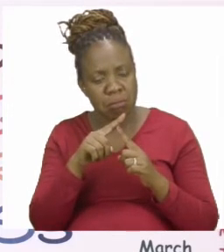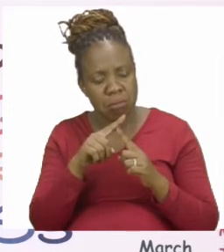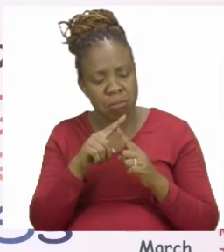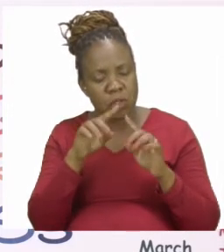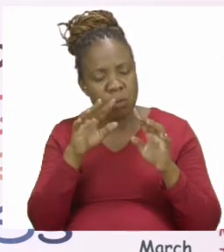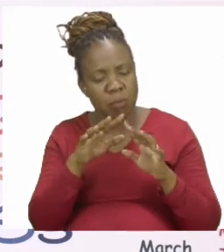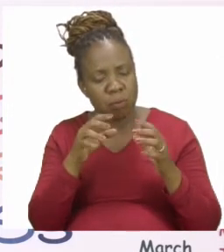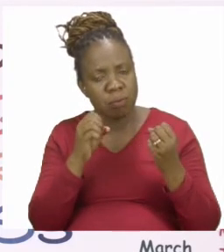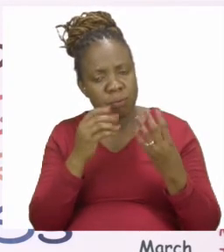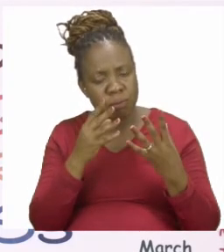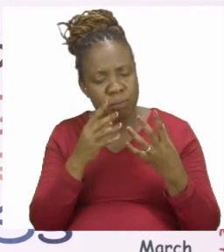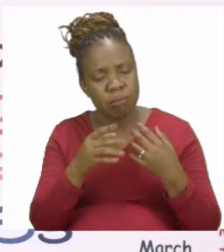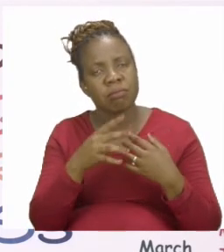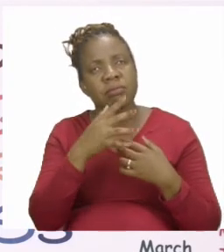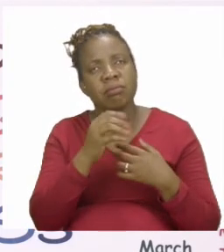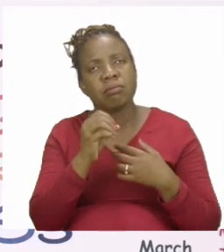500